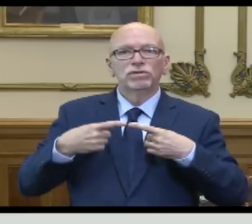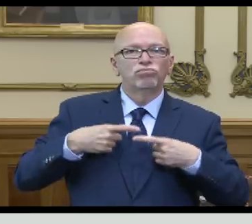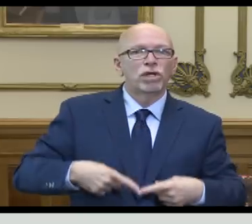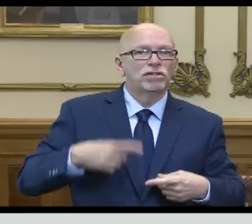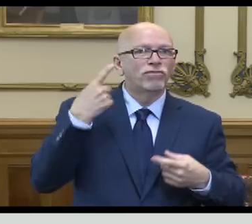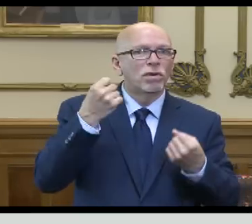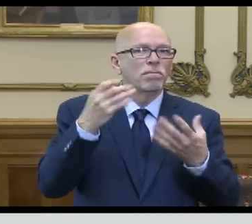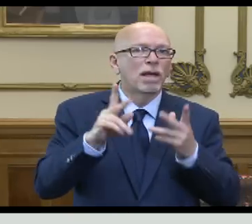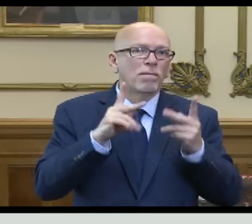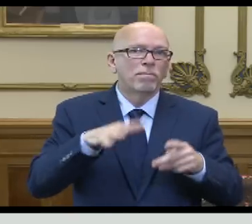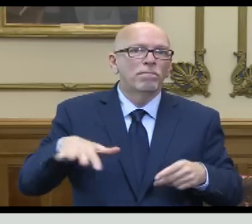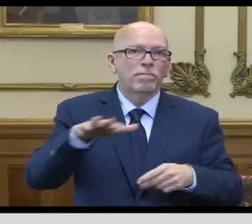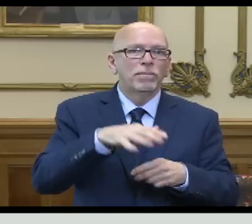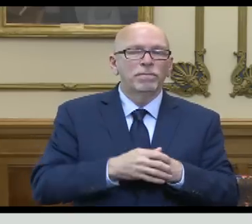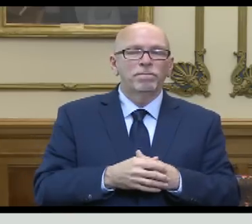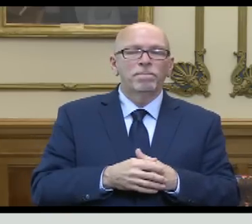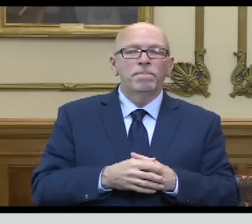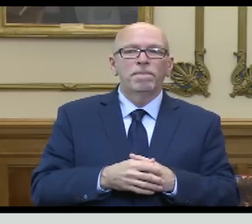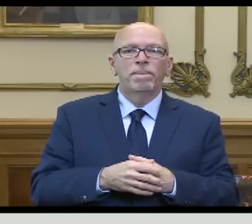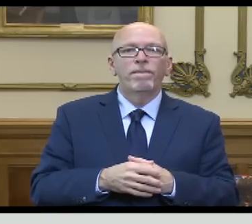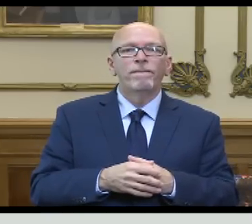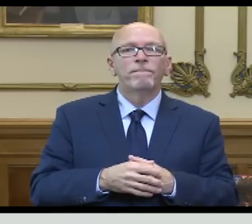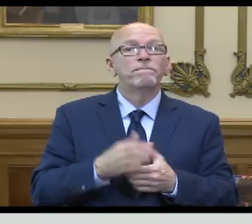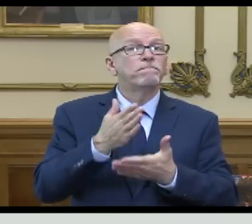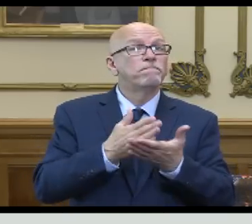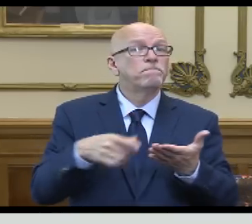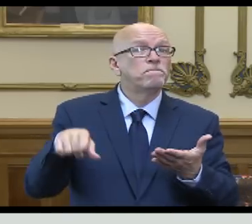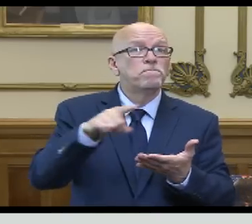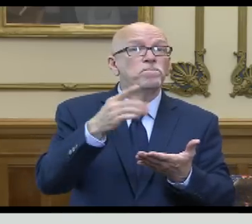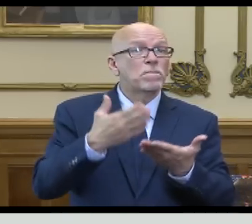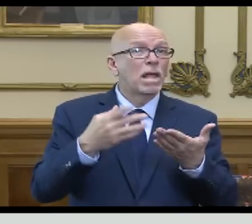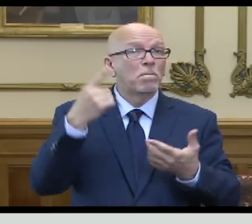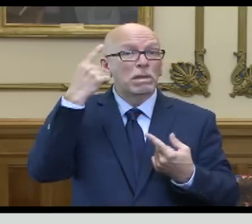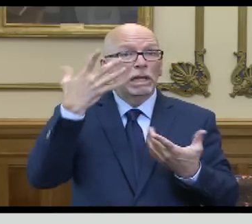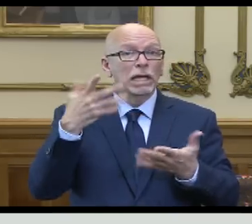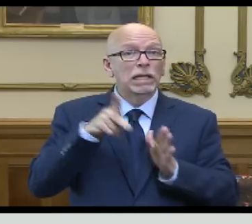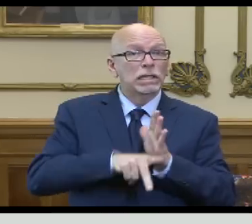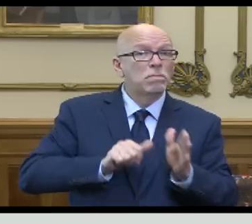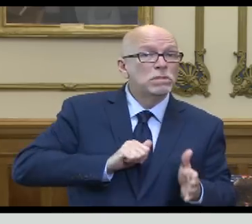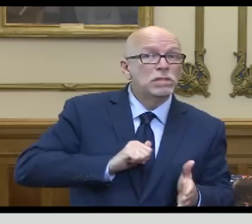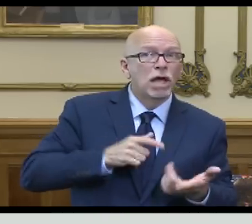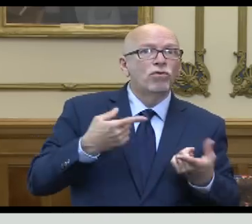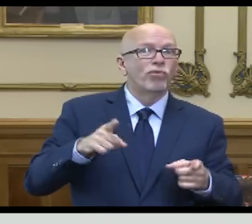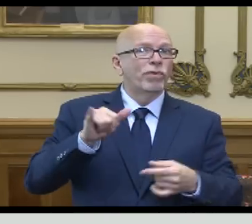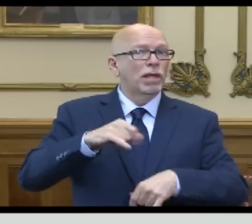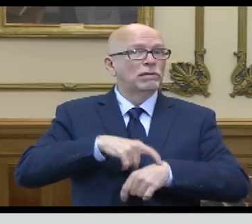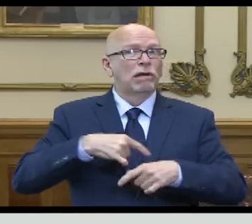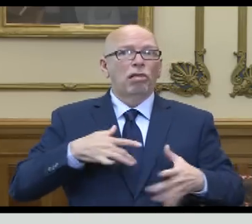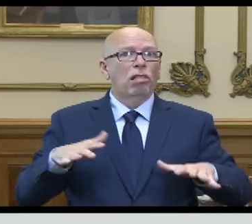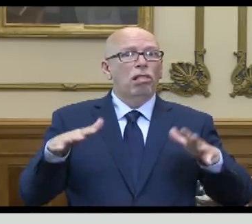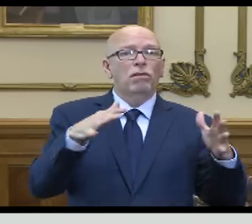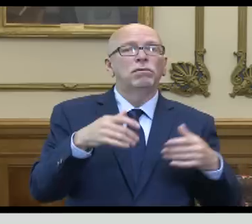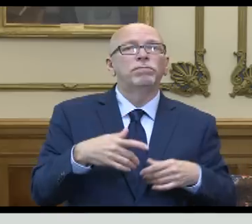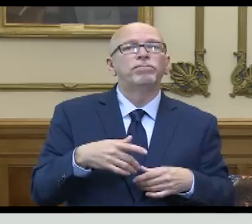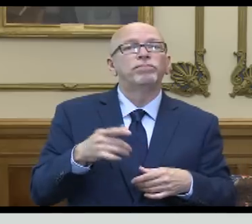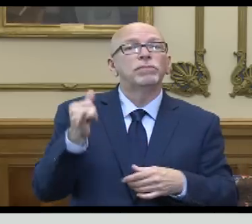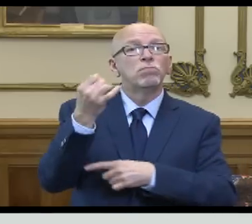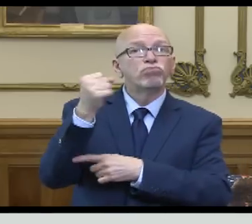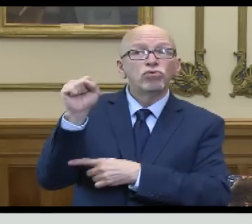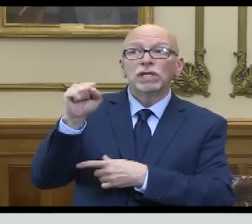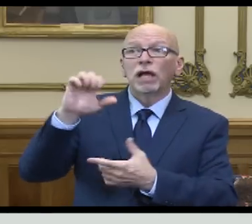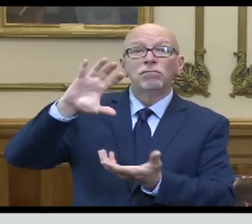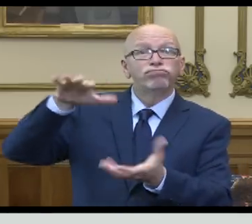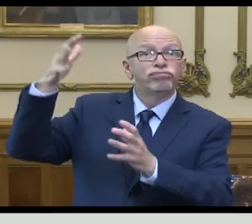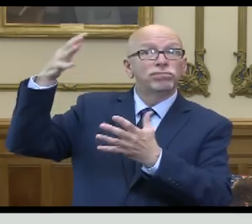Hoosiers, especially those living alone. Some may even consider suicide at a time of crisis like this. The protests and civil unrest